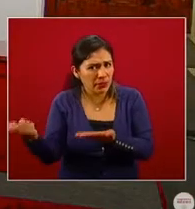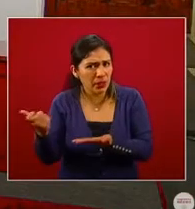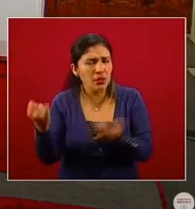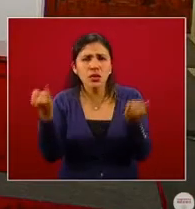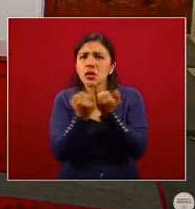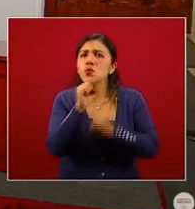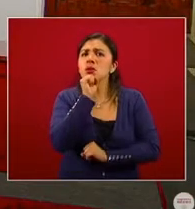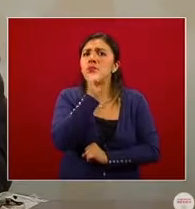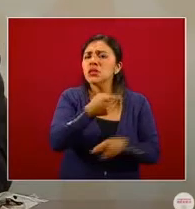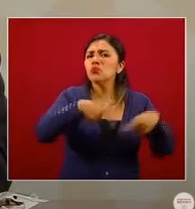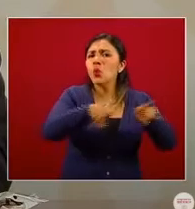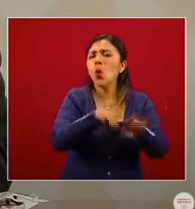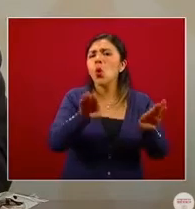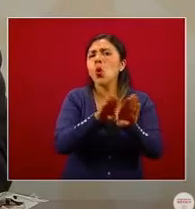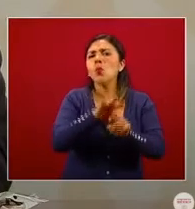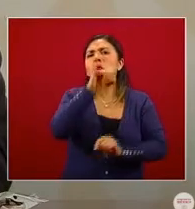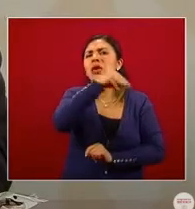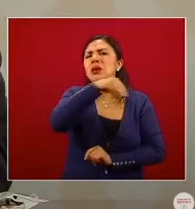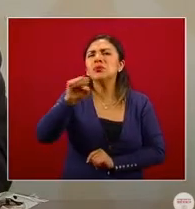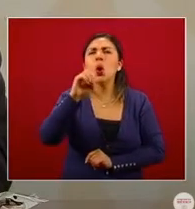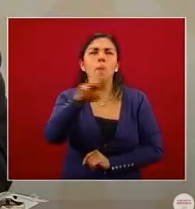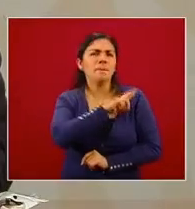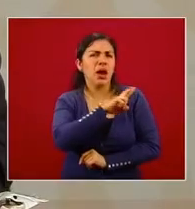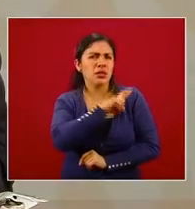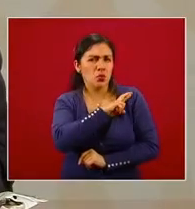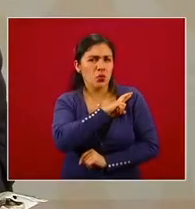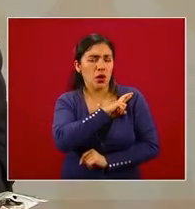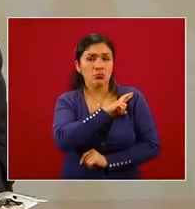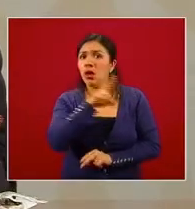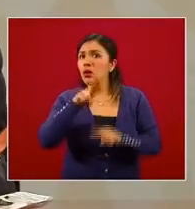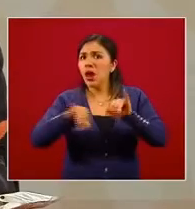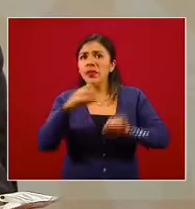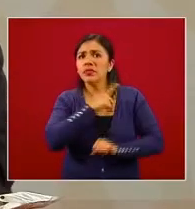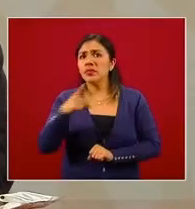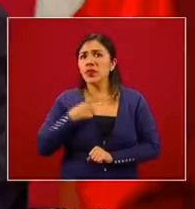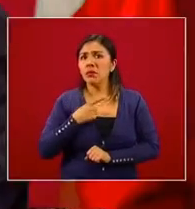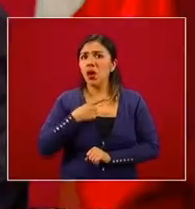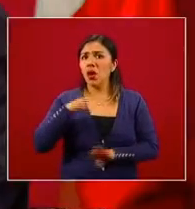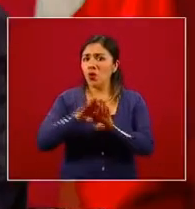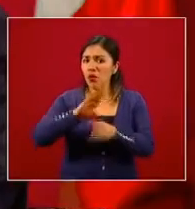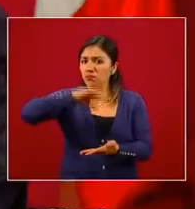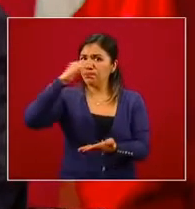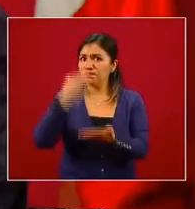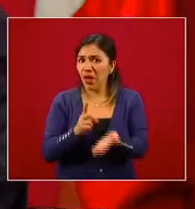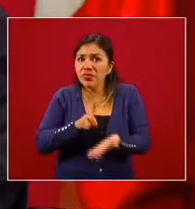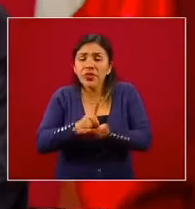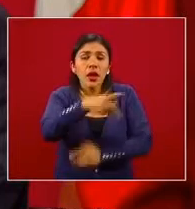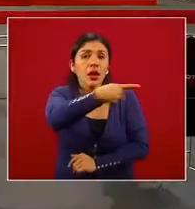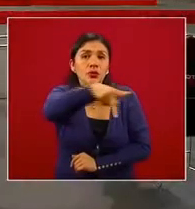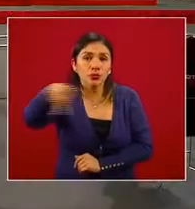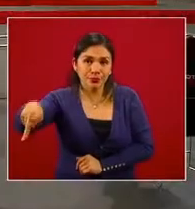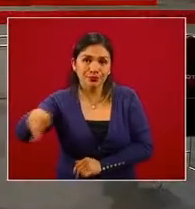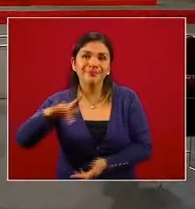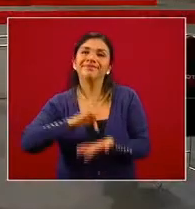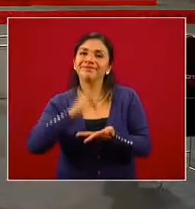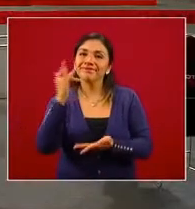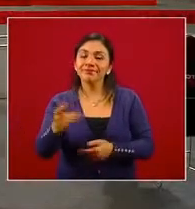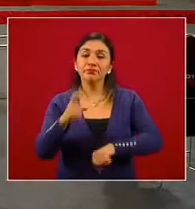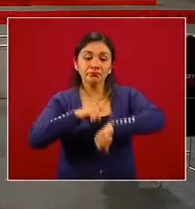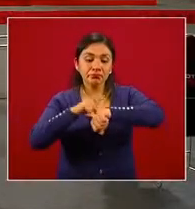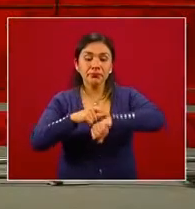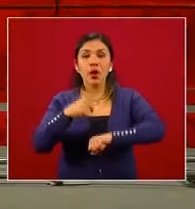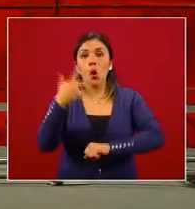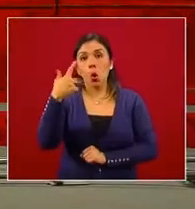the right to leave. Every worker has that, to take their leave. So I don't want anyone to be trampling that